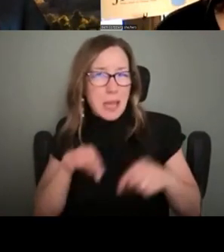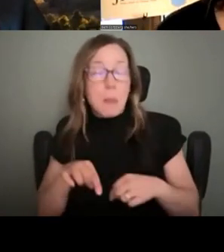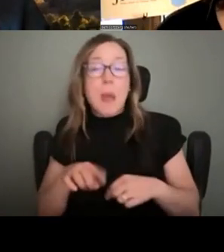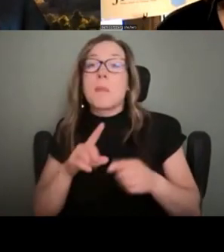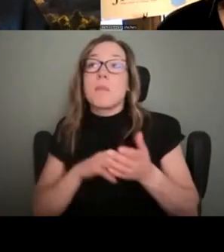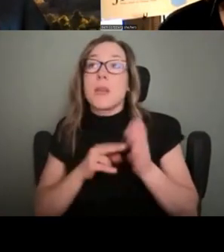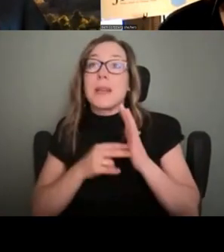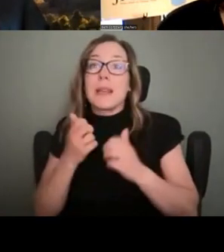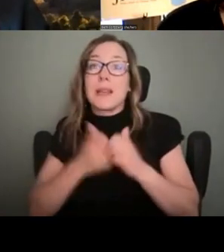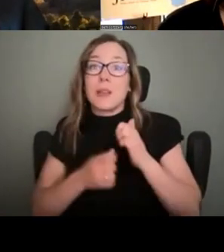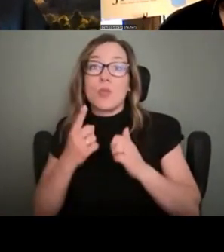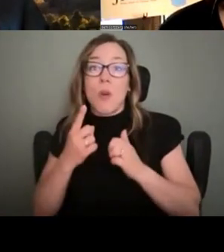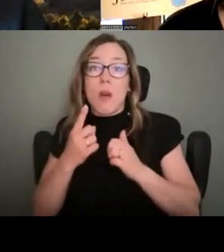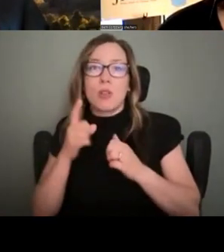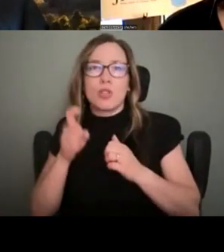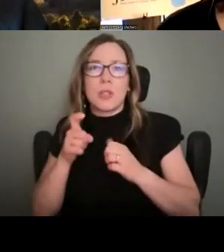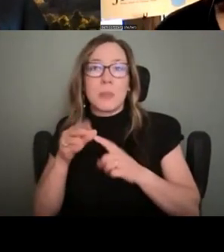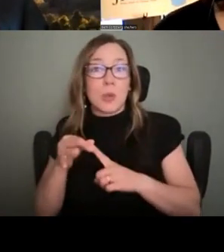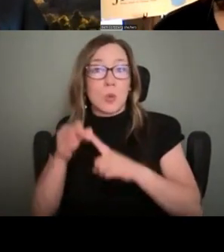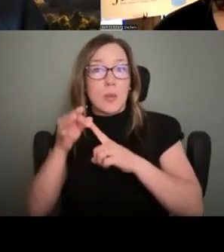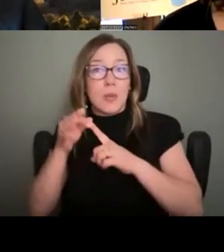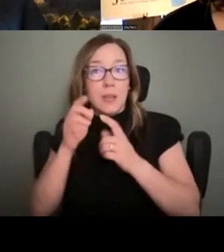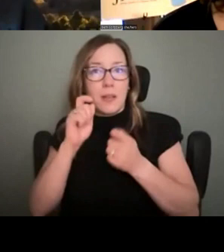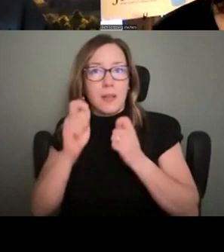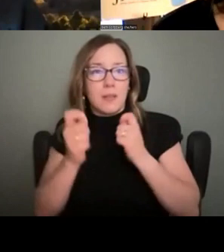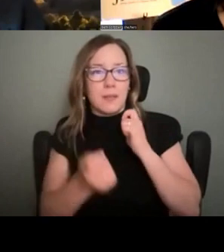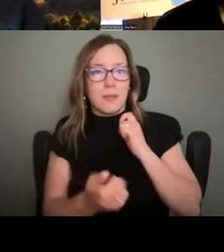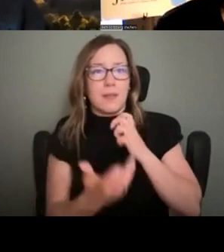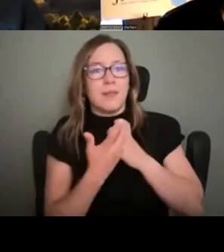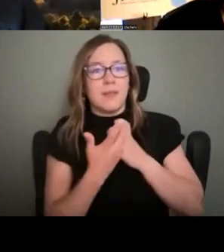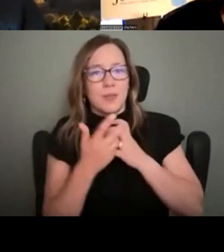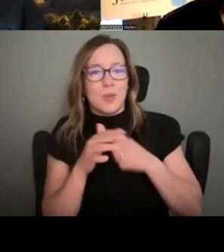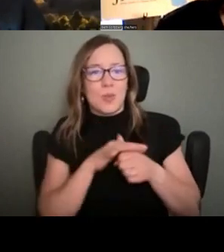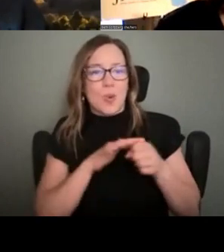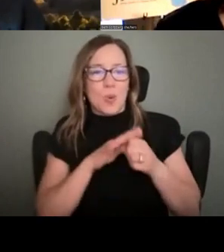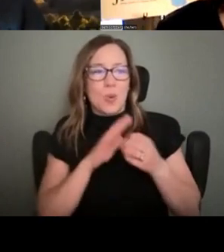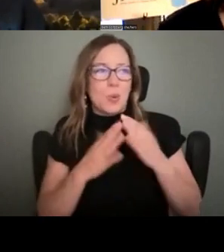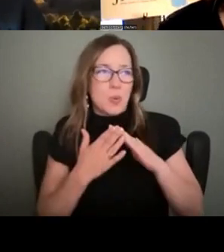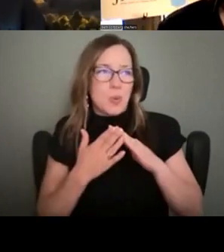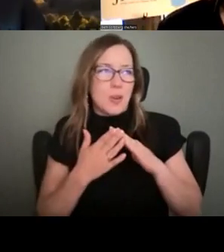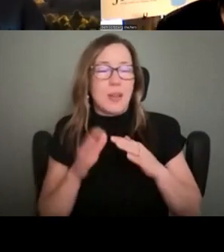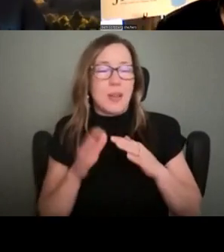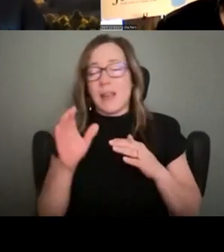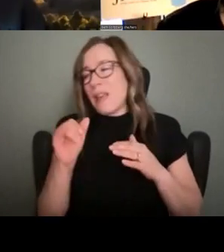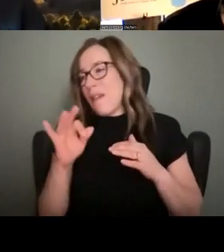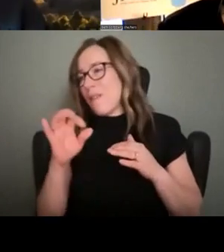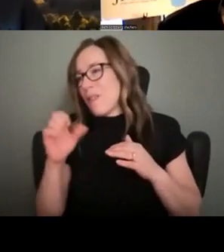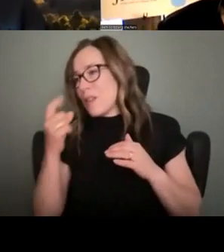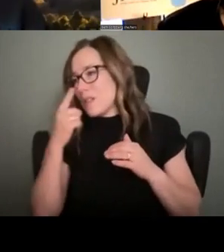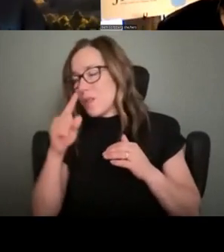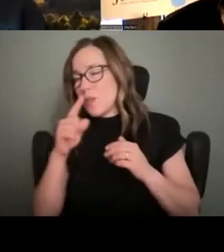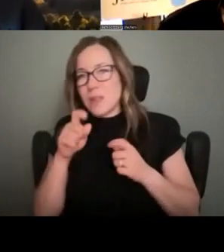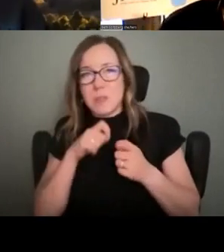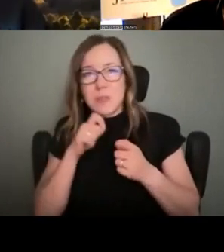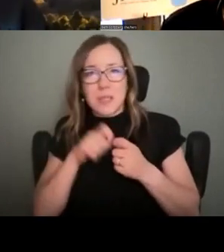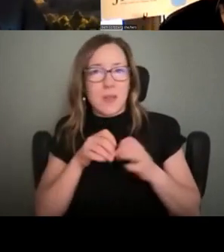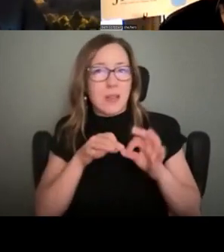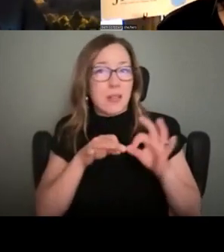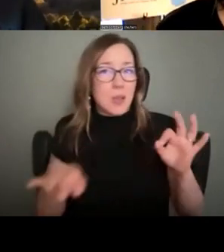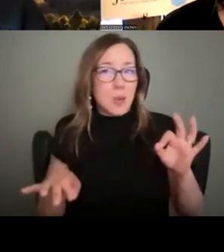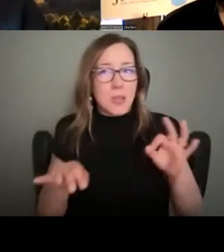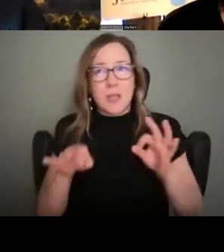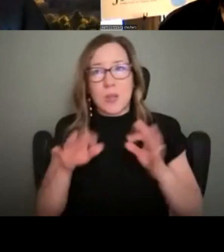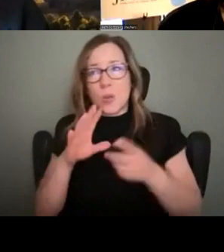unique and tailored to its local community. There are cafes for specific linguistic and cultural